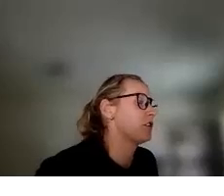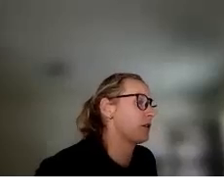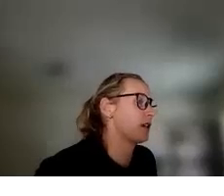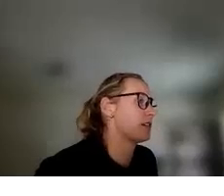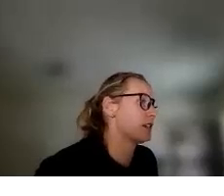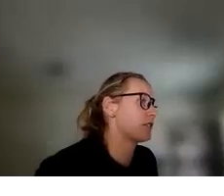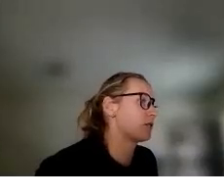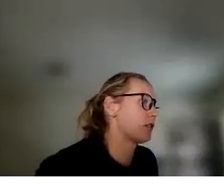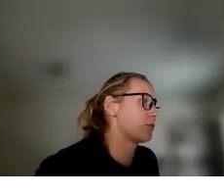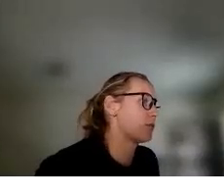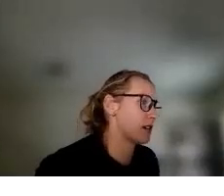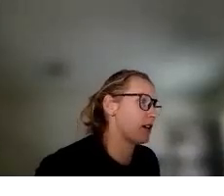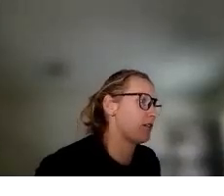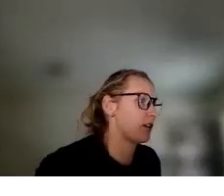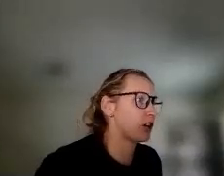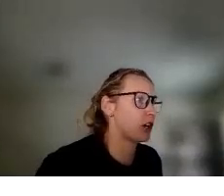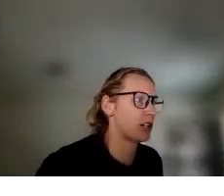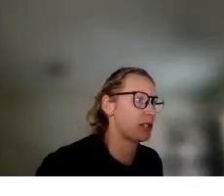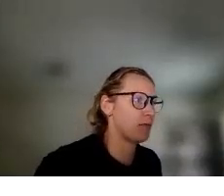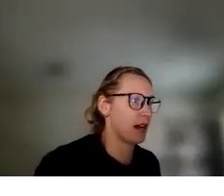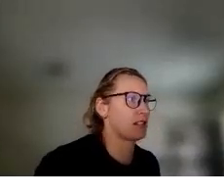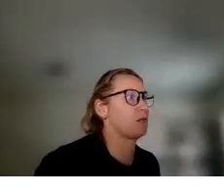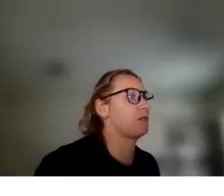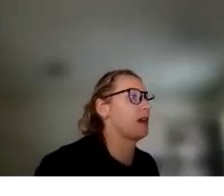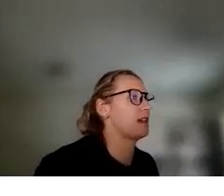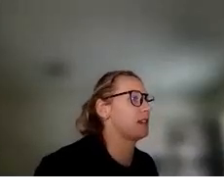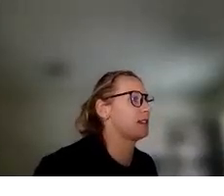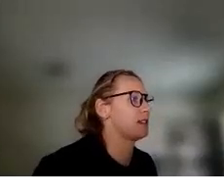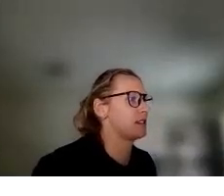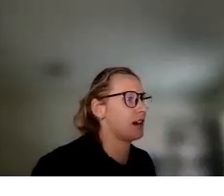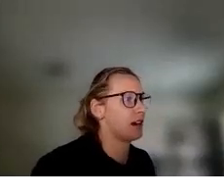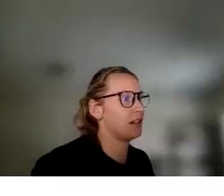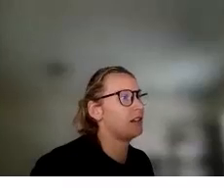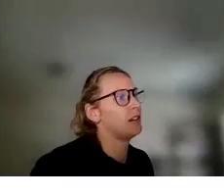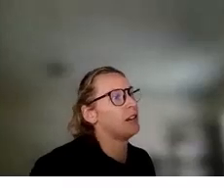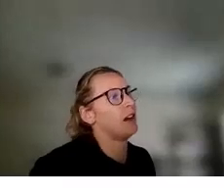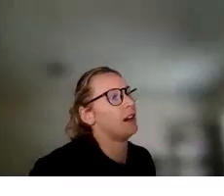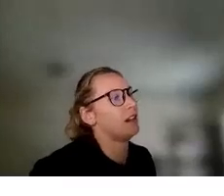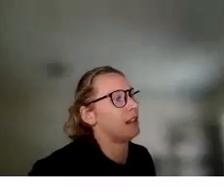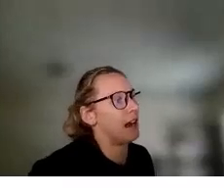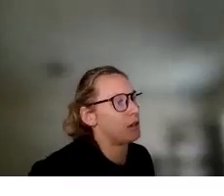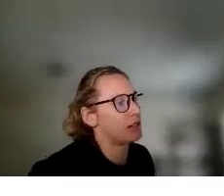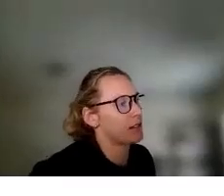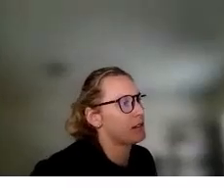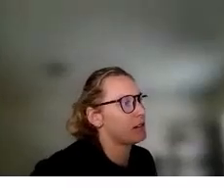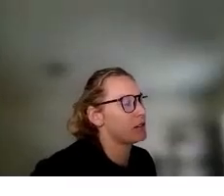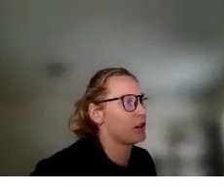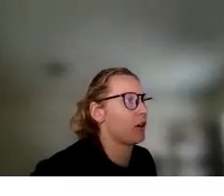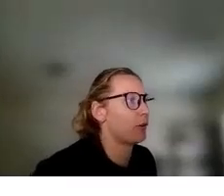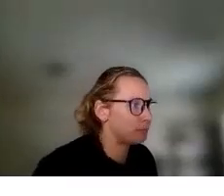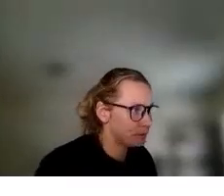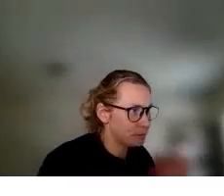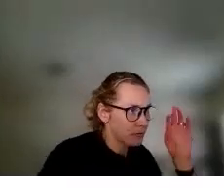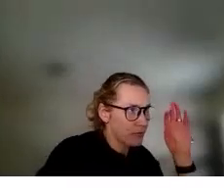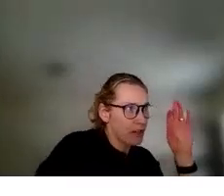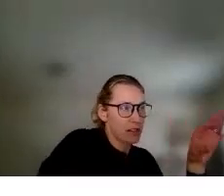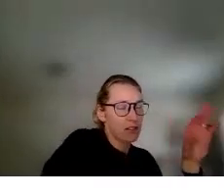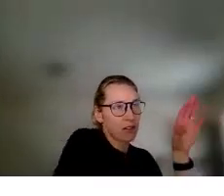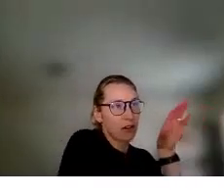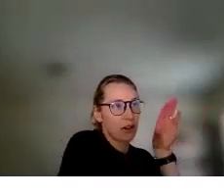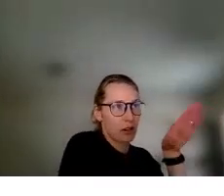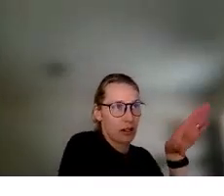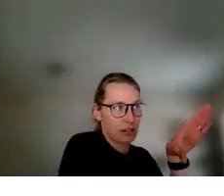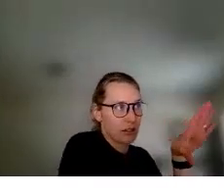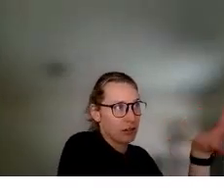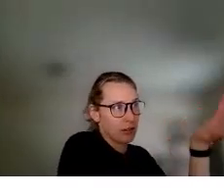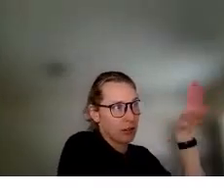child don't exceed 300% the current maximum SSSI allowance. So